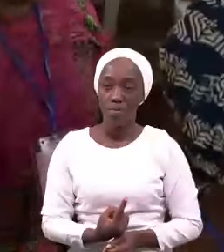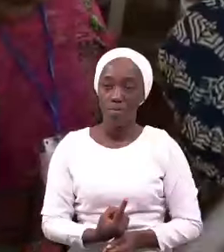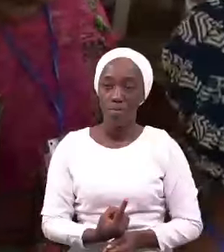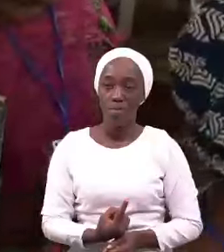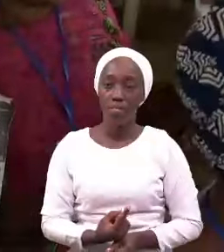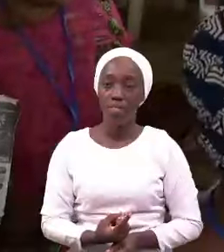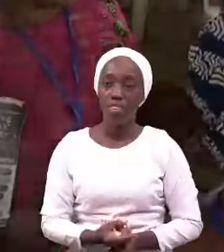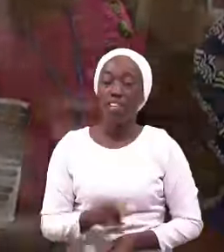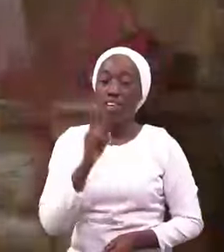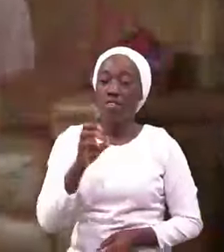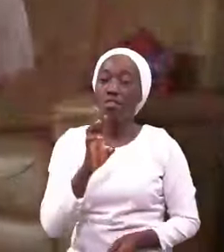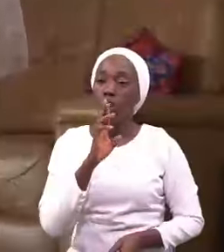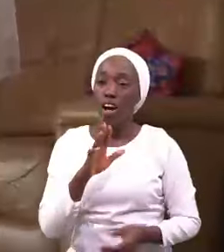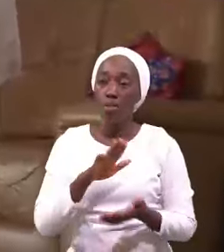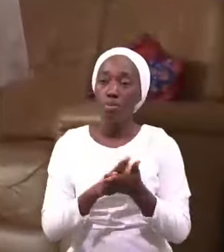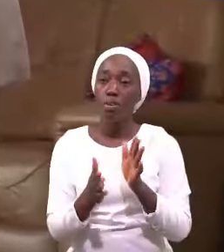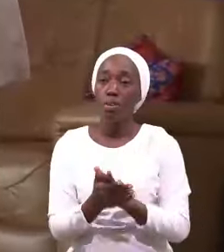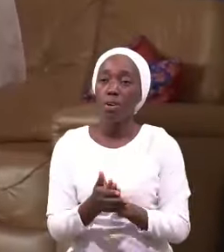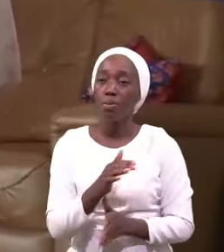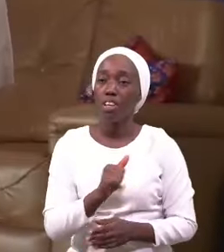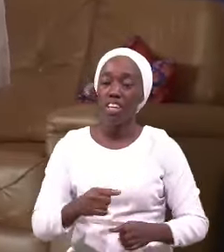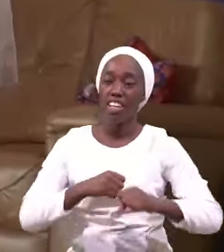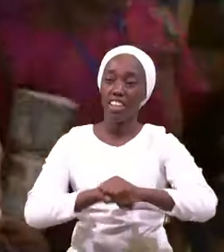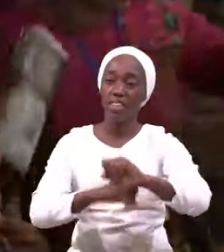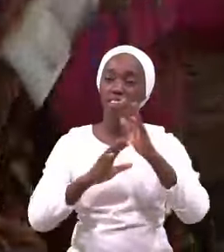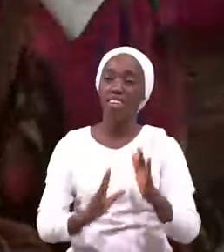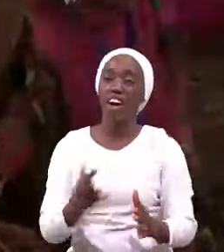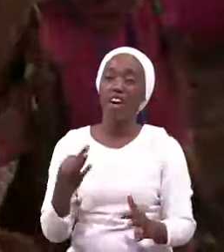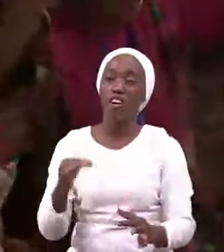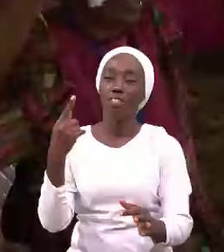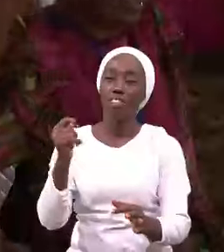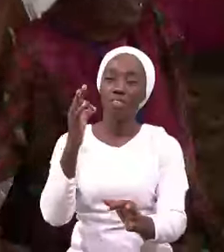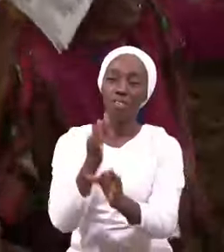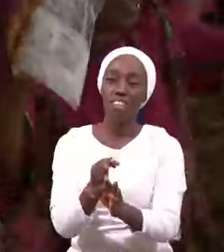You have become the defenders of the faith.